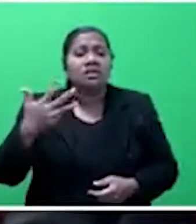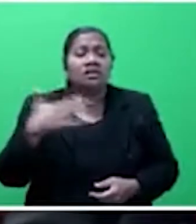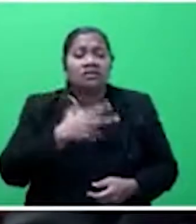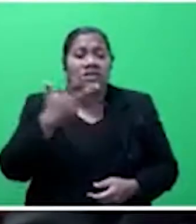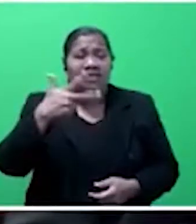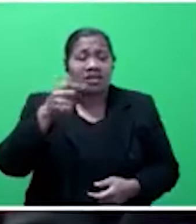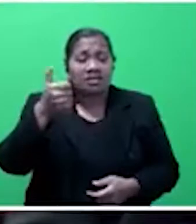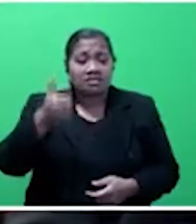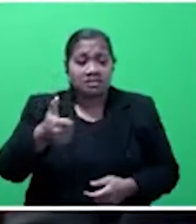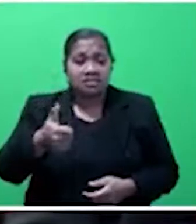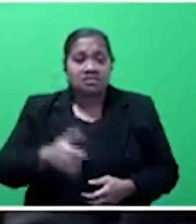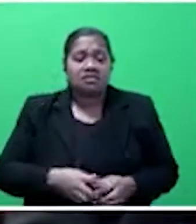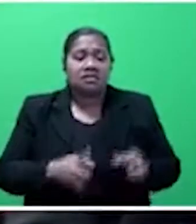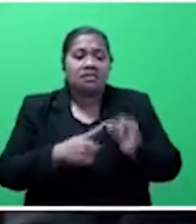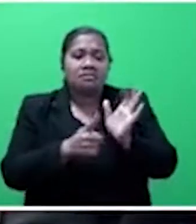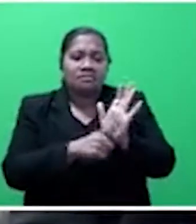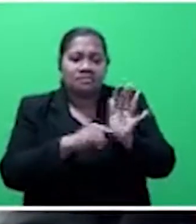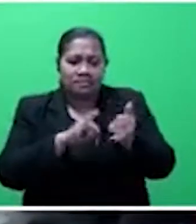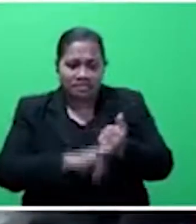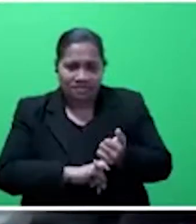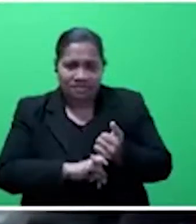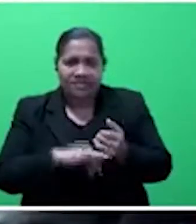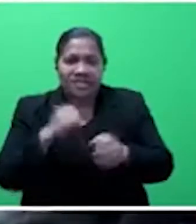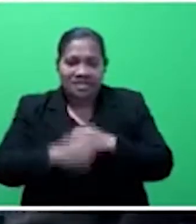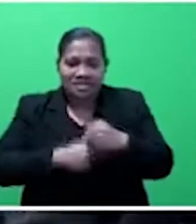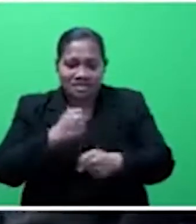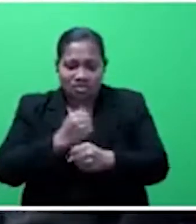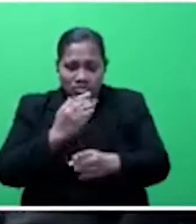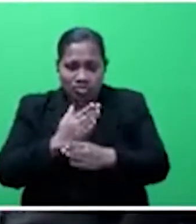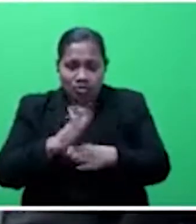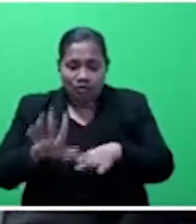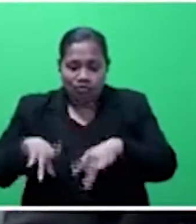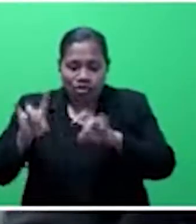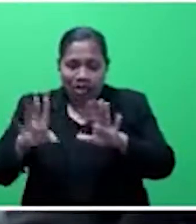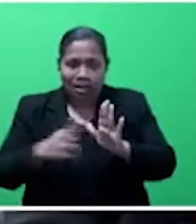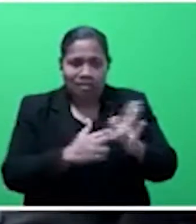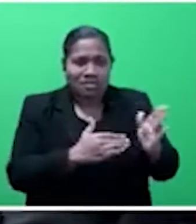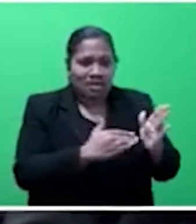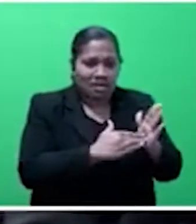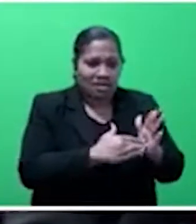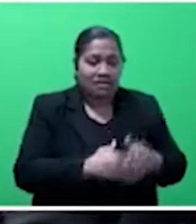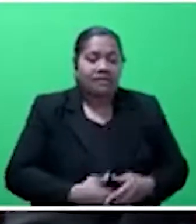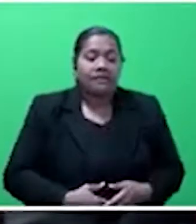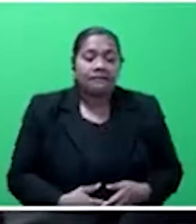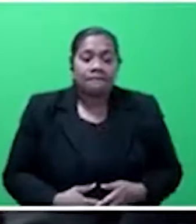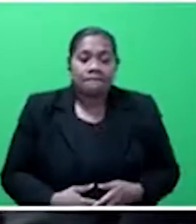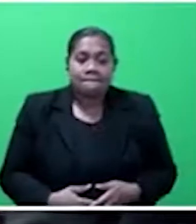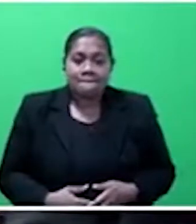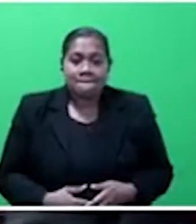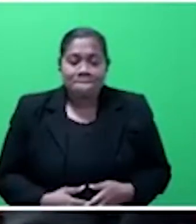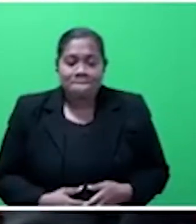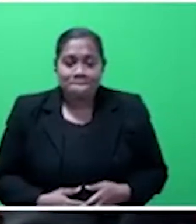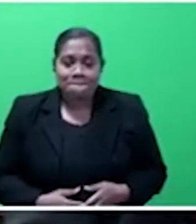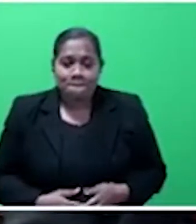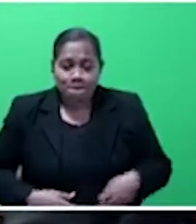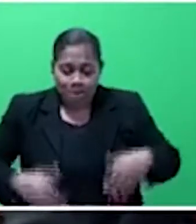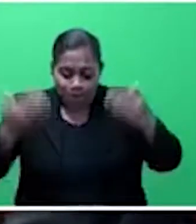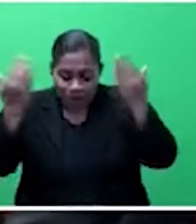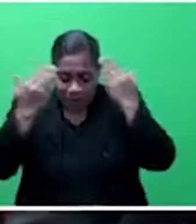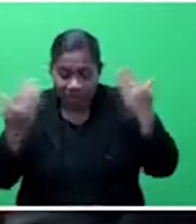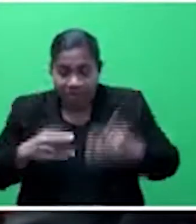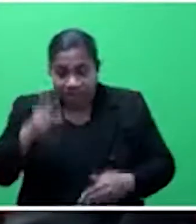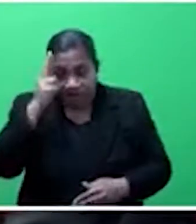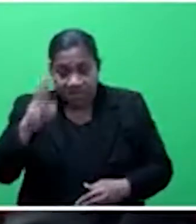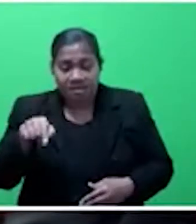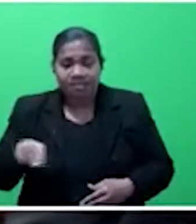5,986 for the PLS and the seasonal work for Australia and New Zealand. Mr. Speaker said this is a huge positive